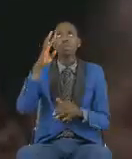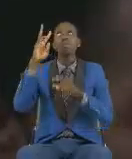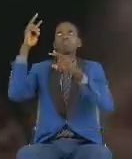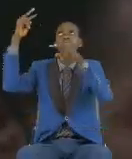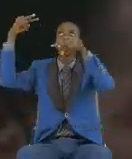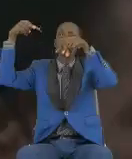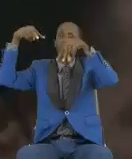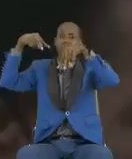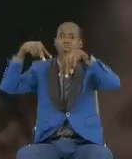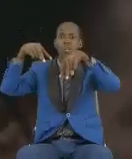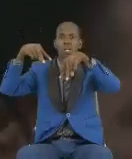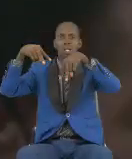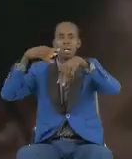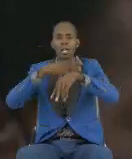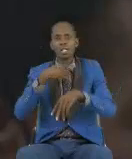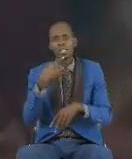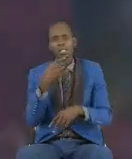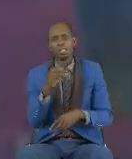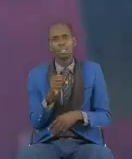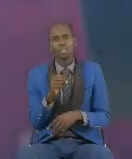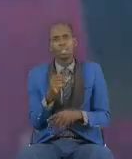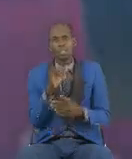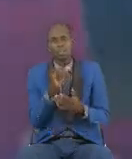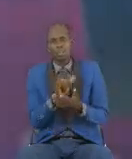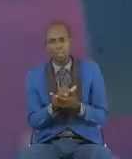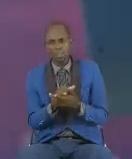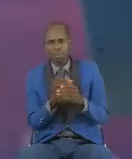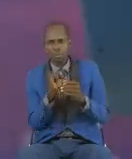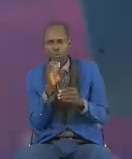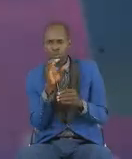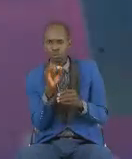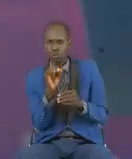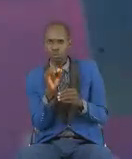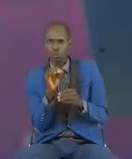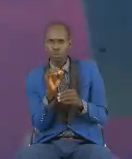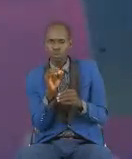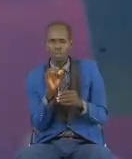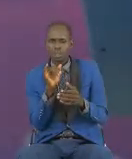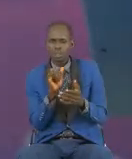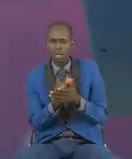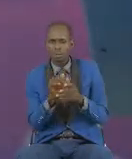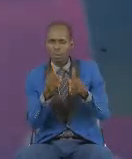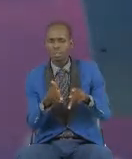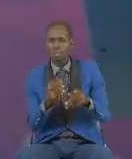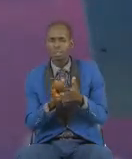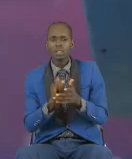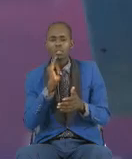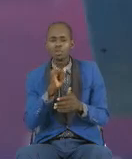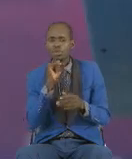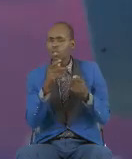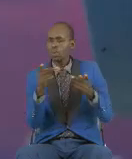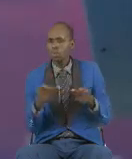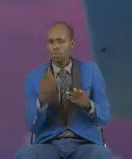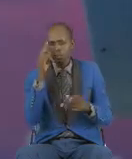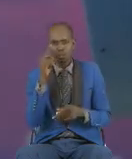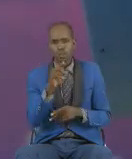And he says, that so-and-so, that's not the place I meant for you. Your place